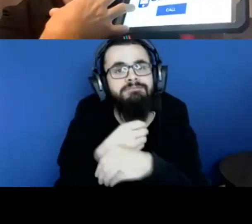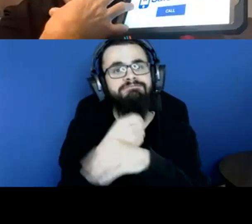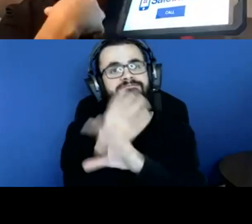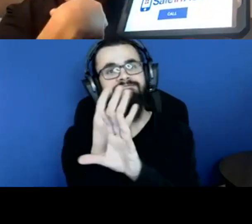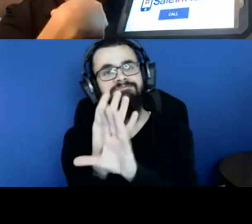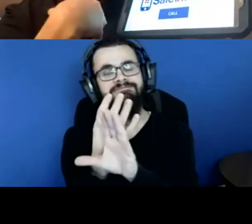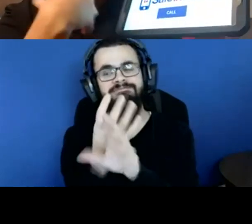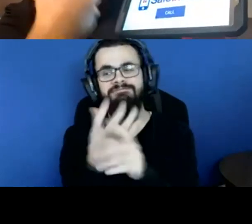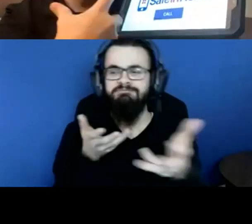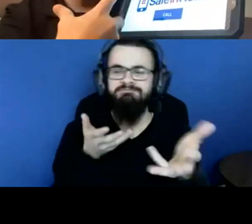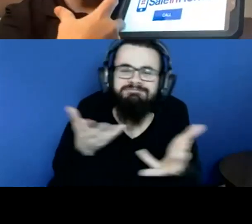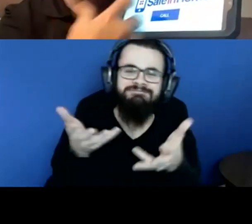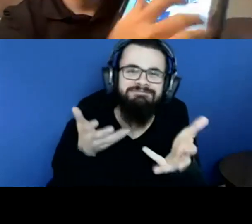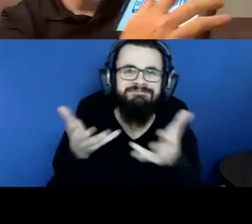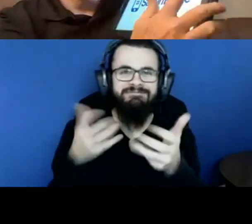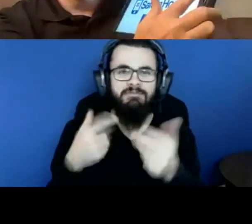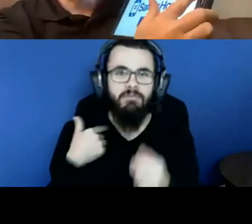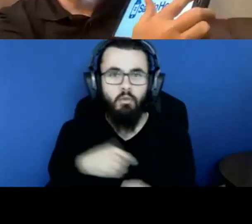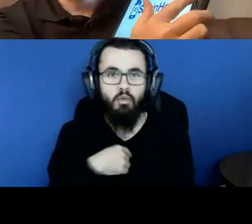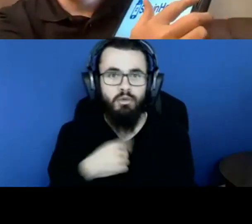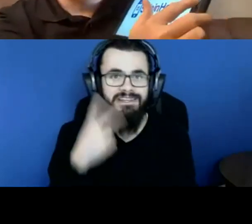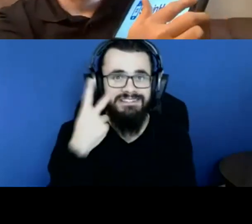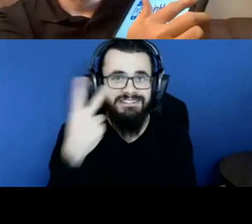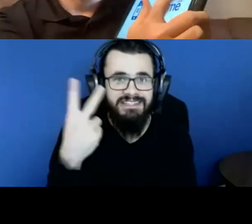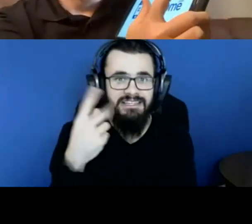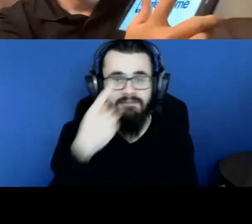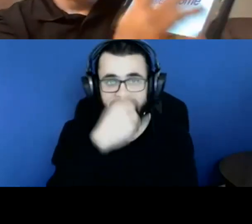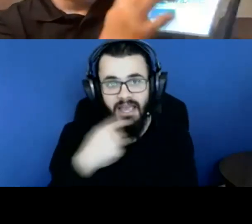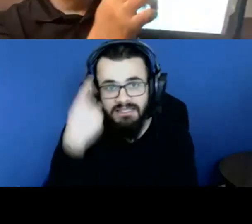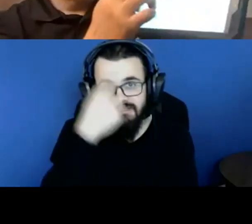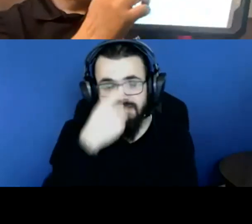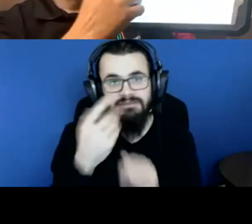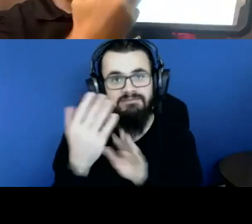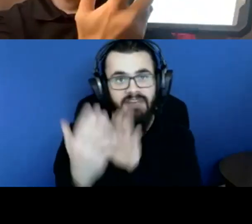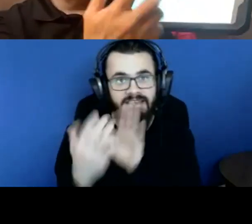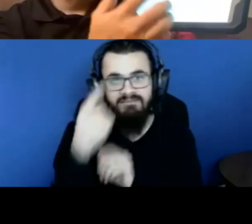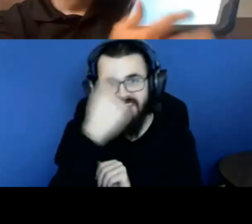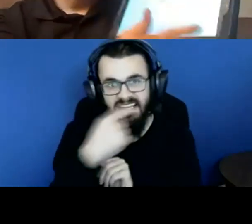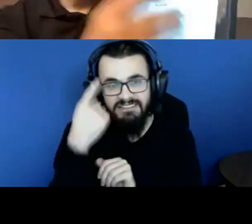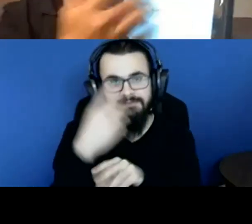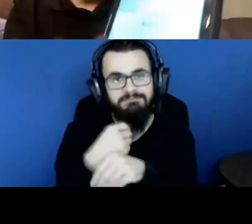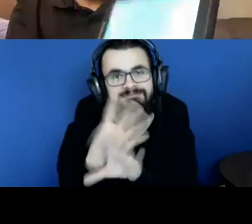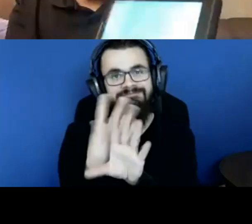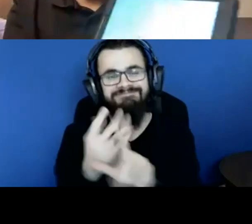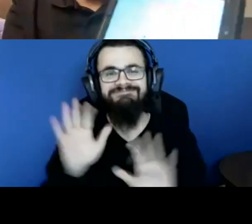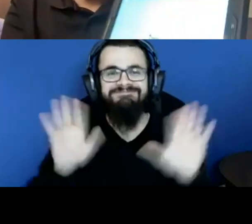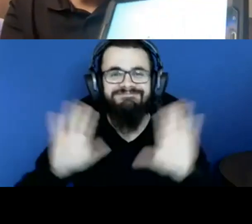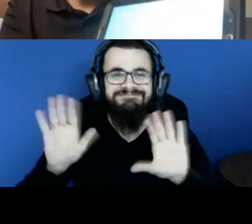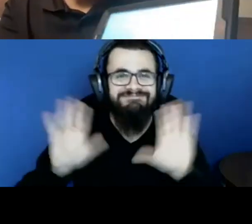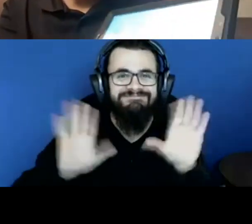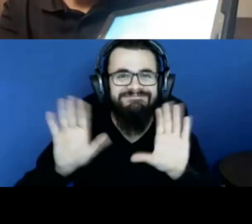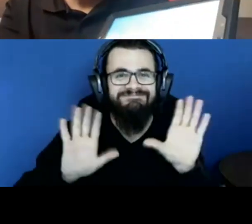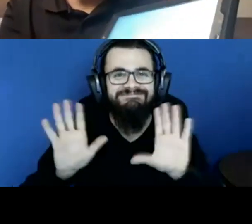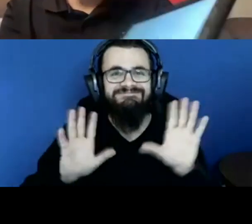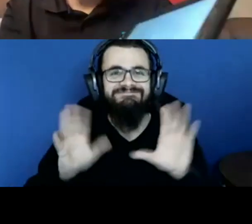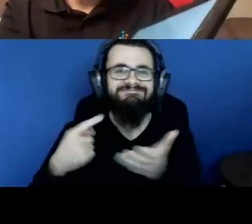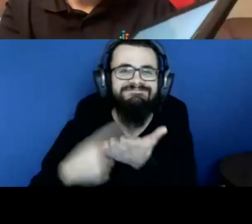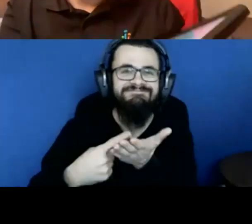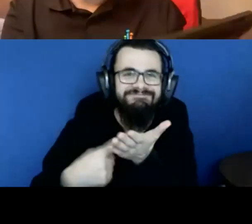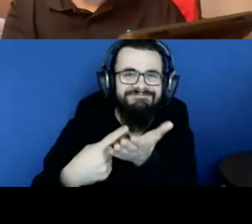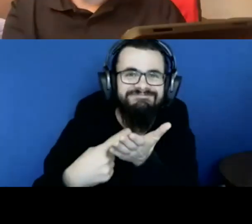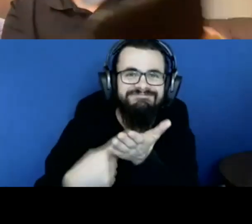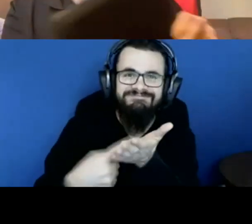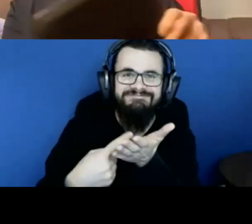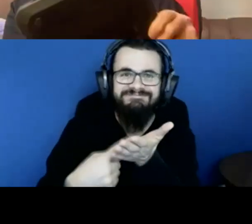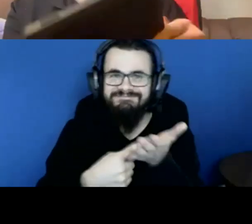able to see me. I see them and we can talk. And if somebody came to my house